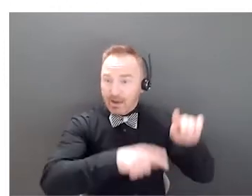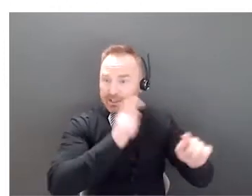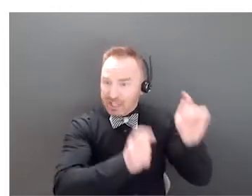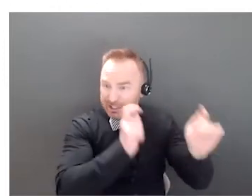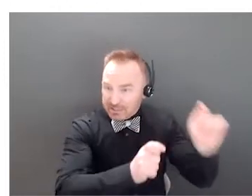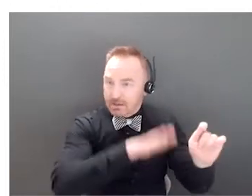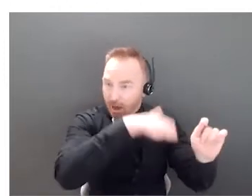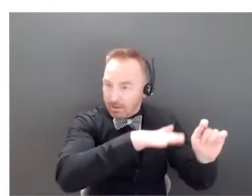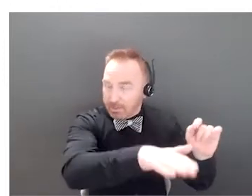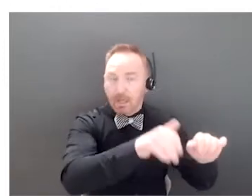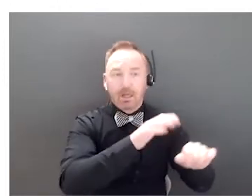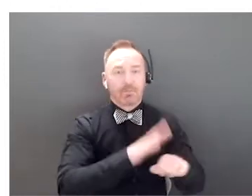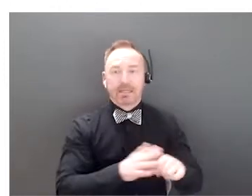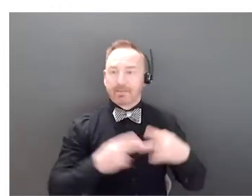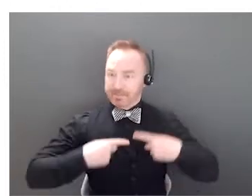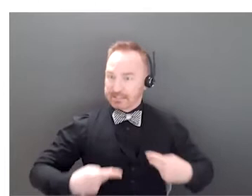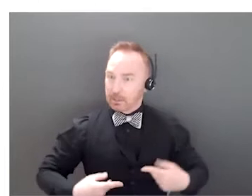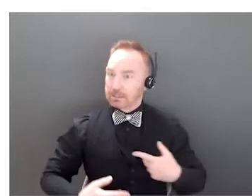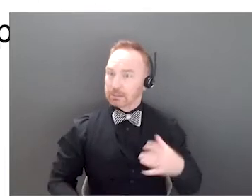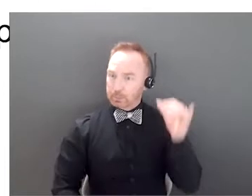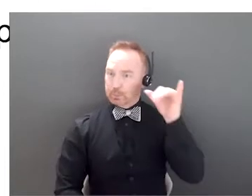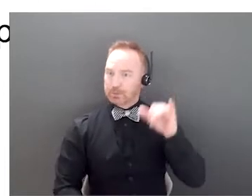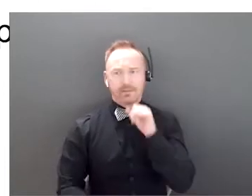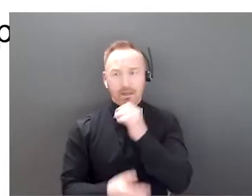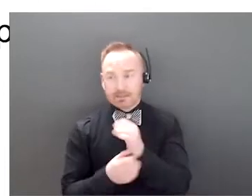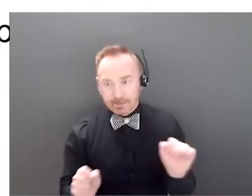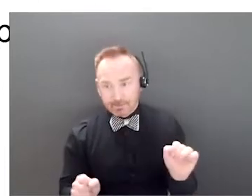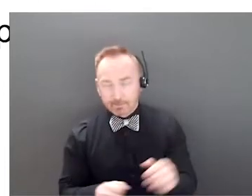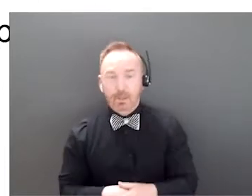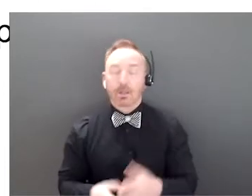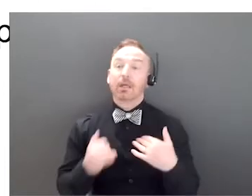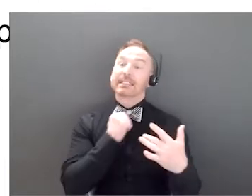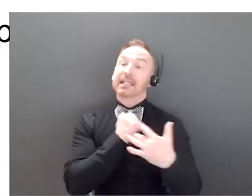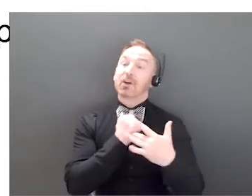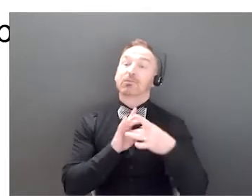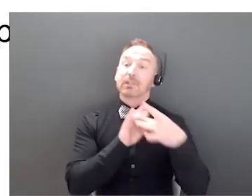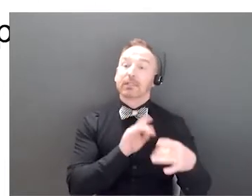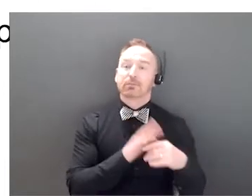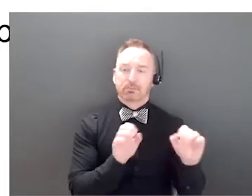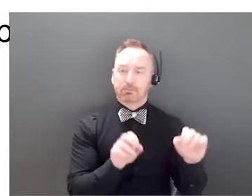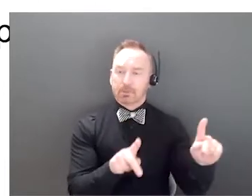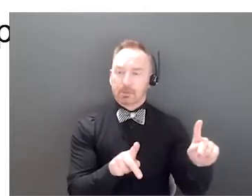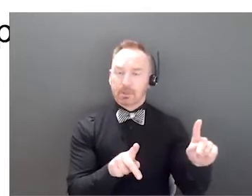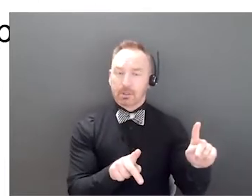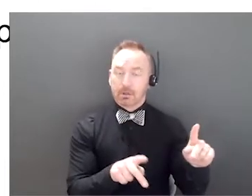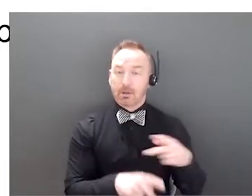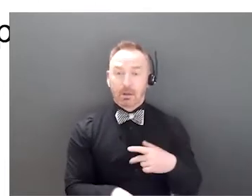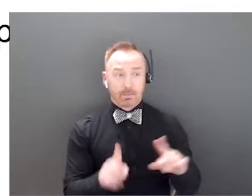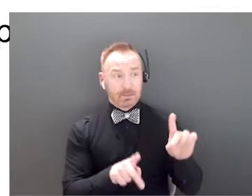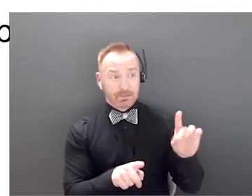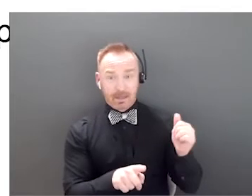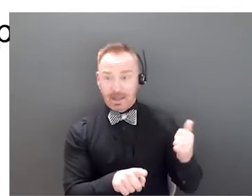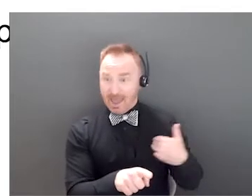unsafe. At the same time, technology could also be associated with opportunities for people living with disabilities. Obviously,